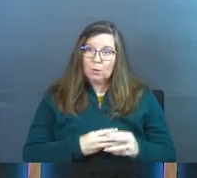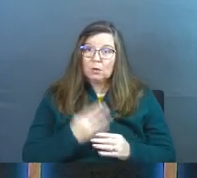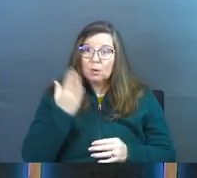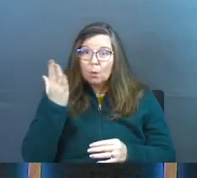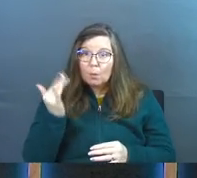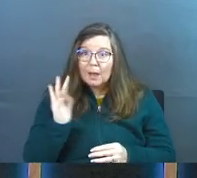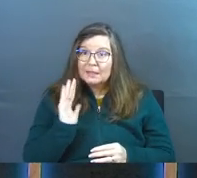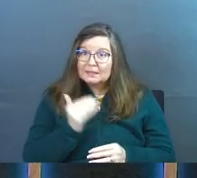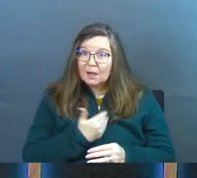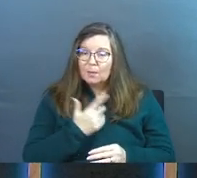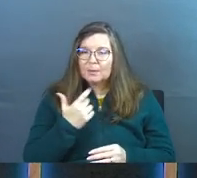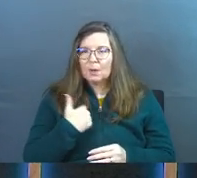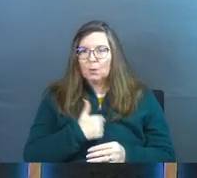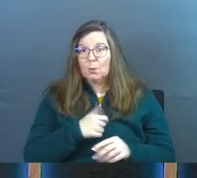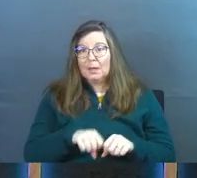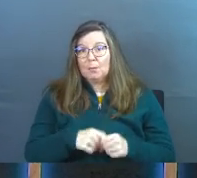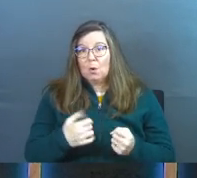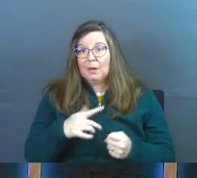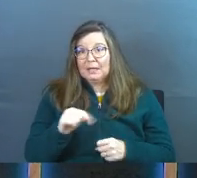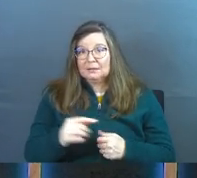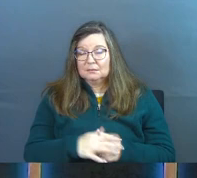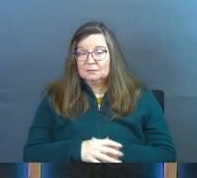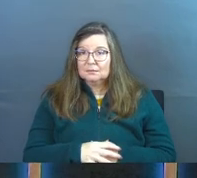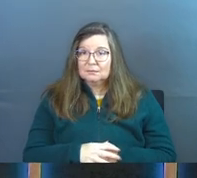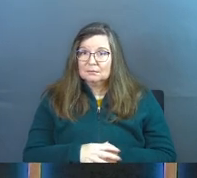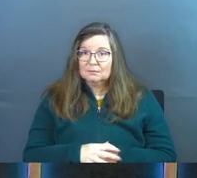You know why it's ours? Because we broke it.